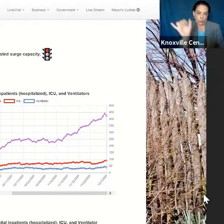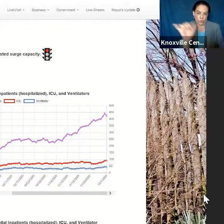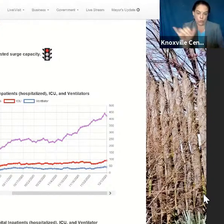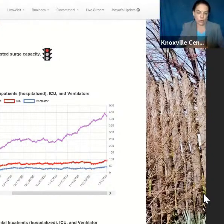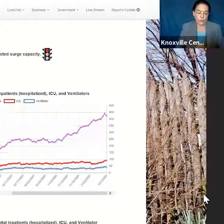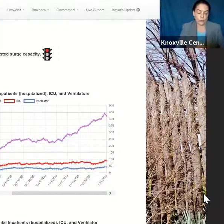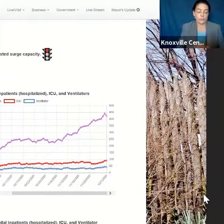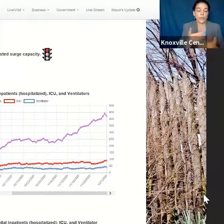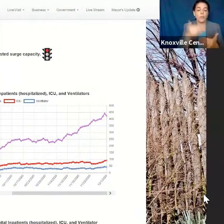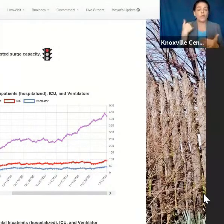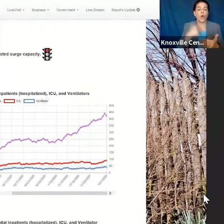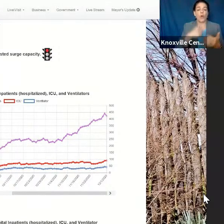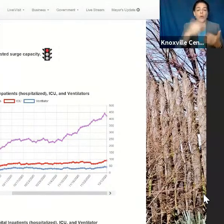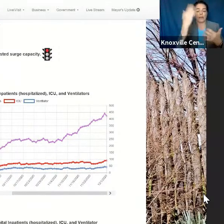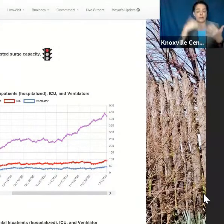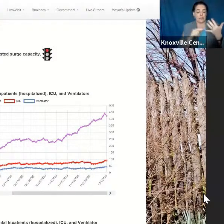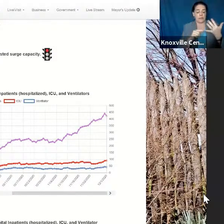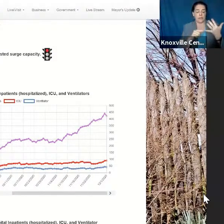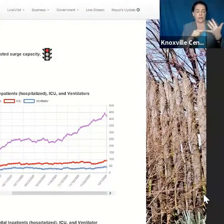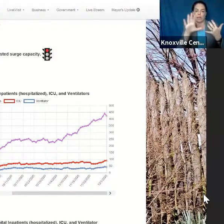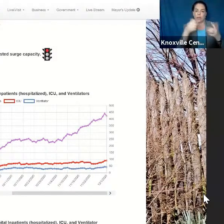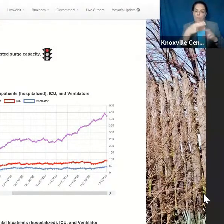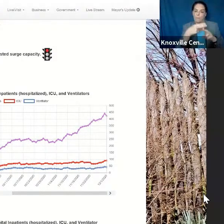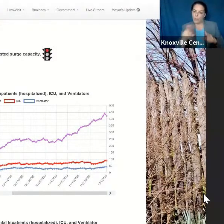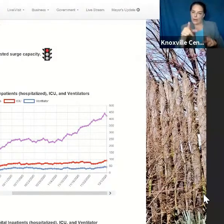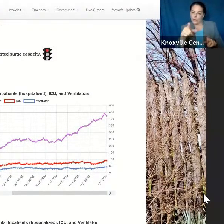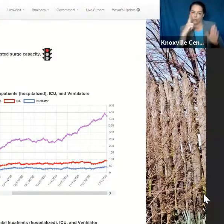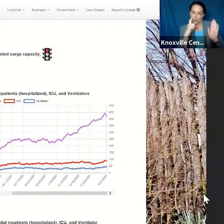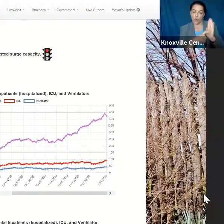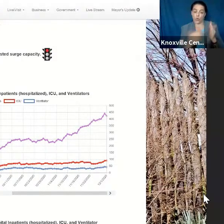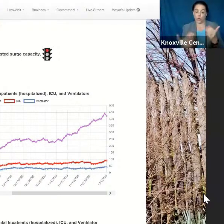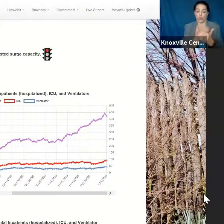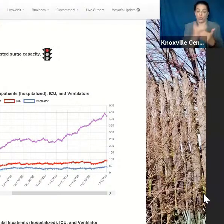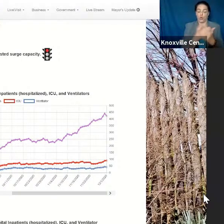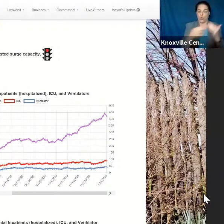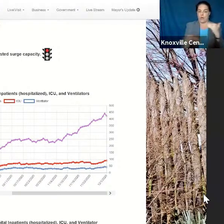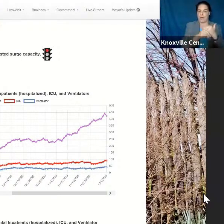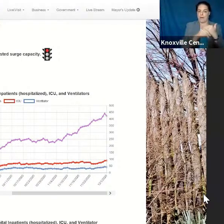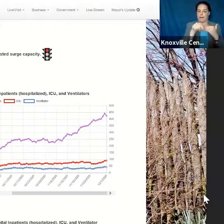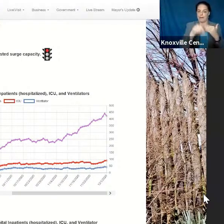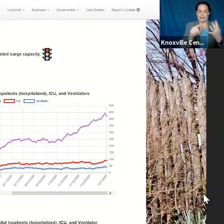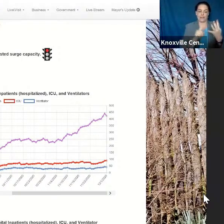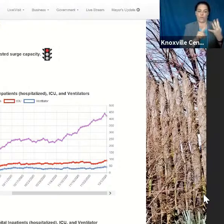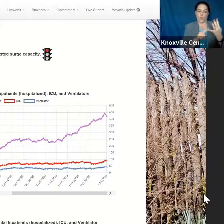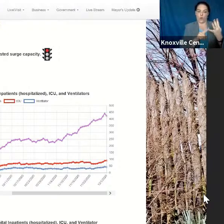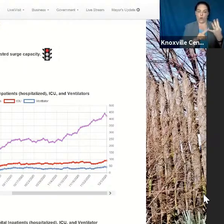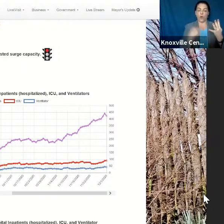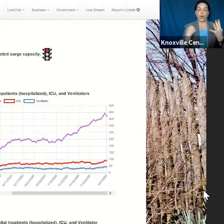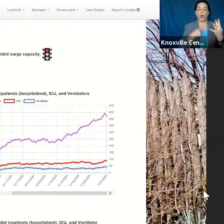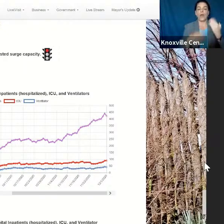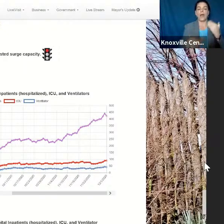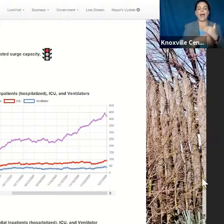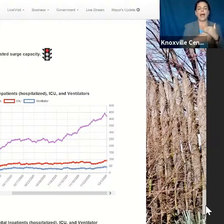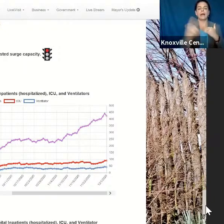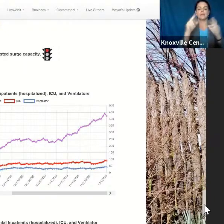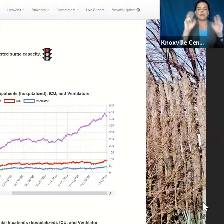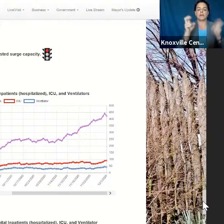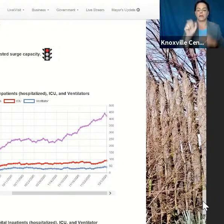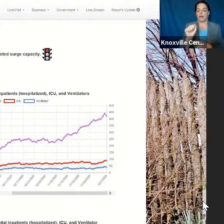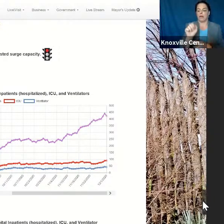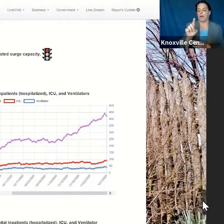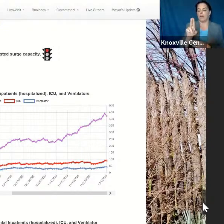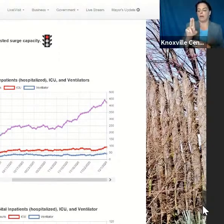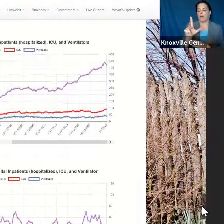Before we move on, we want to briefly point your attention to new addition to this benchmark. We've added a section titled